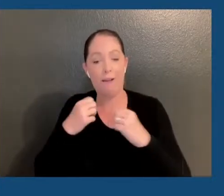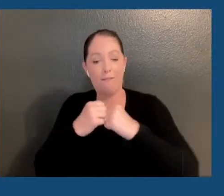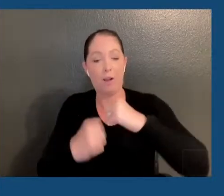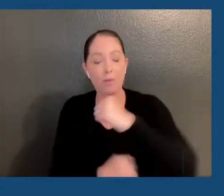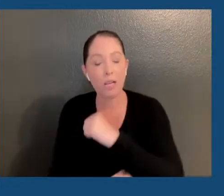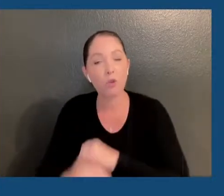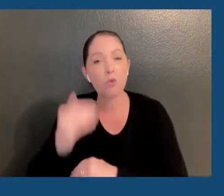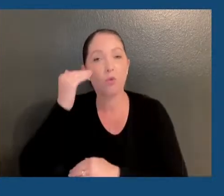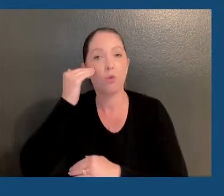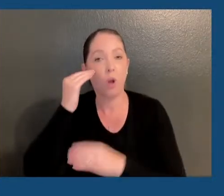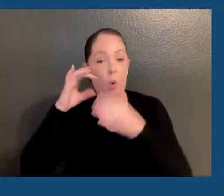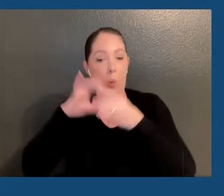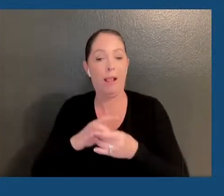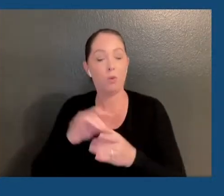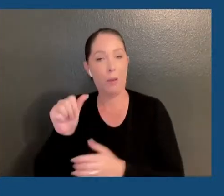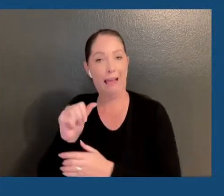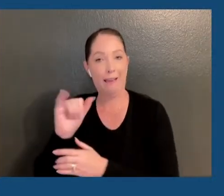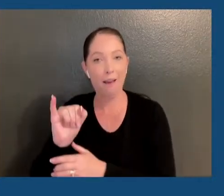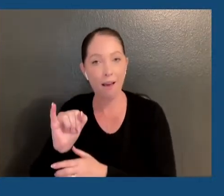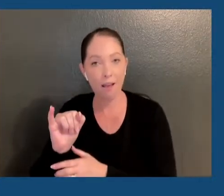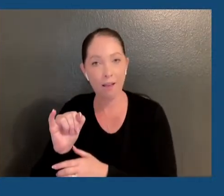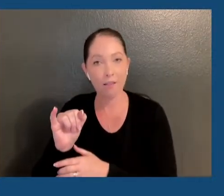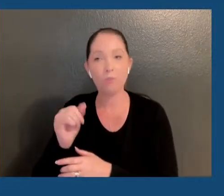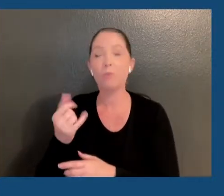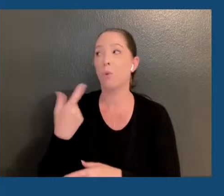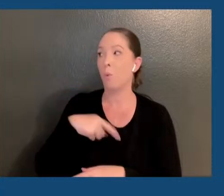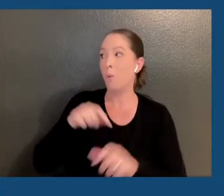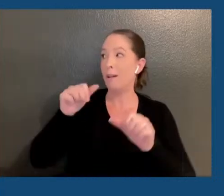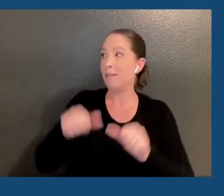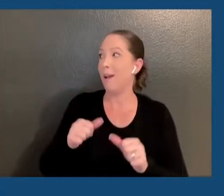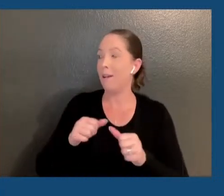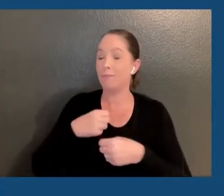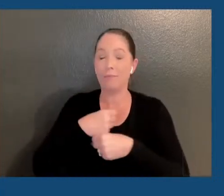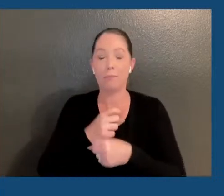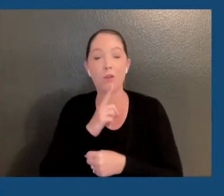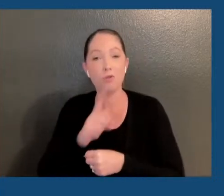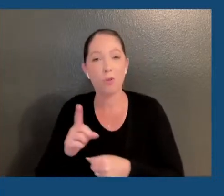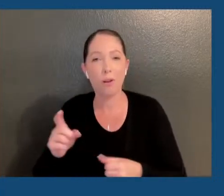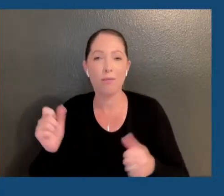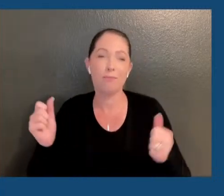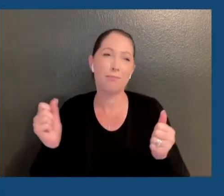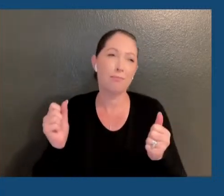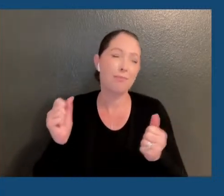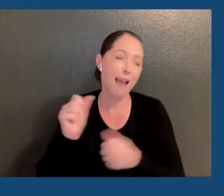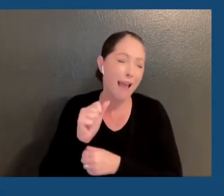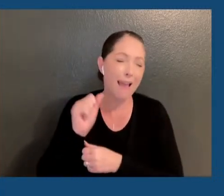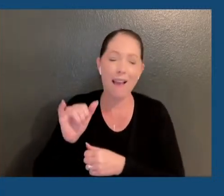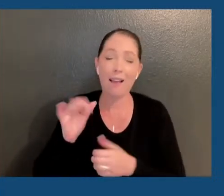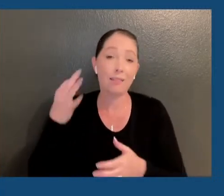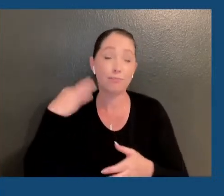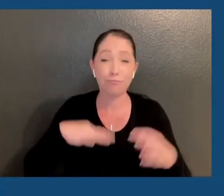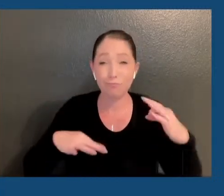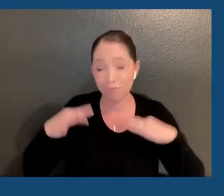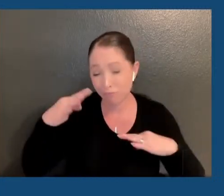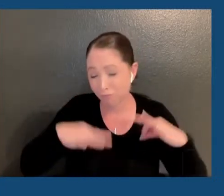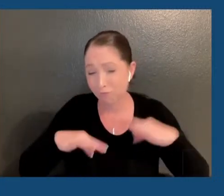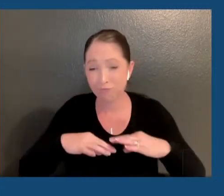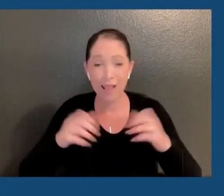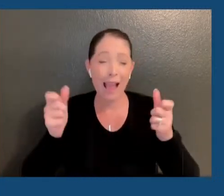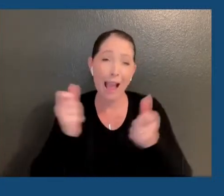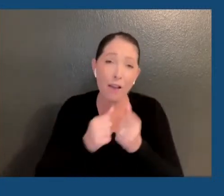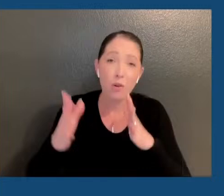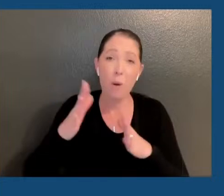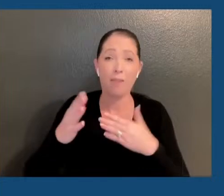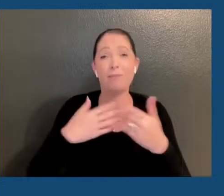this technology, we have the power to ensure that AI benefits people from all backgrounds. All